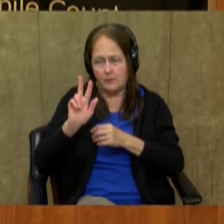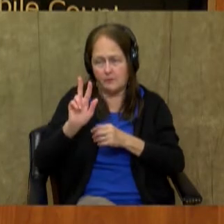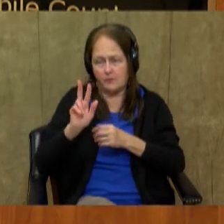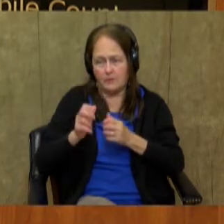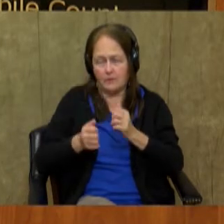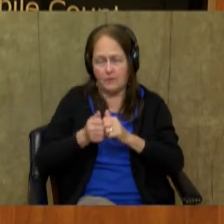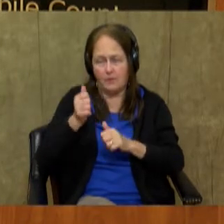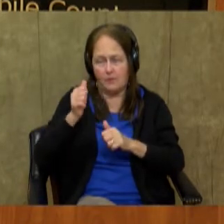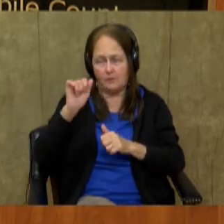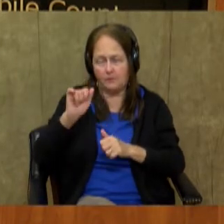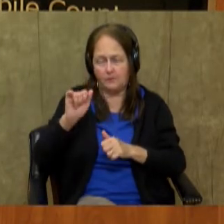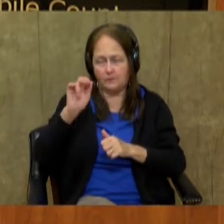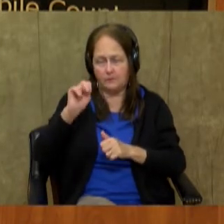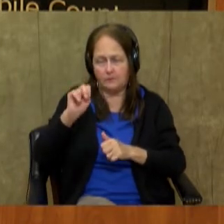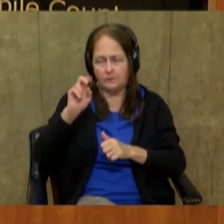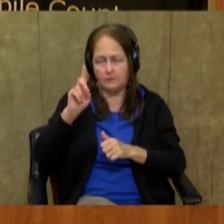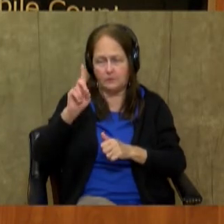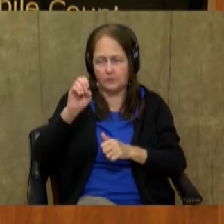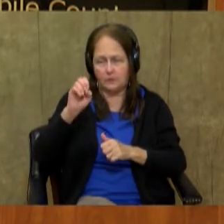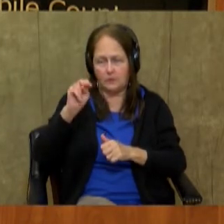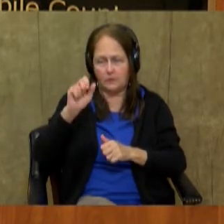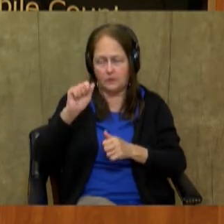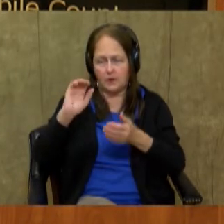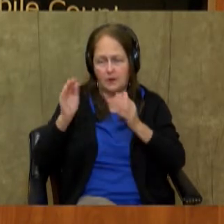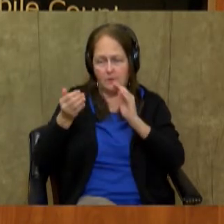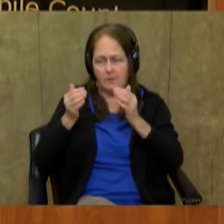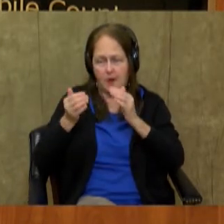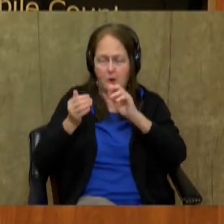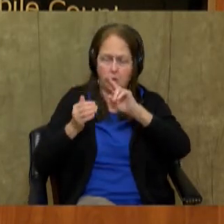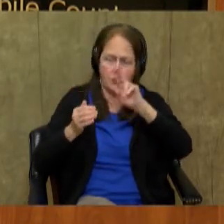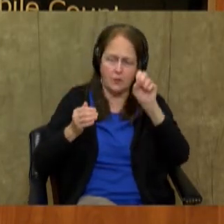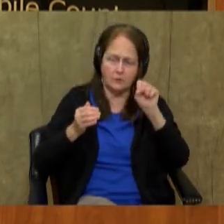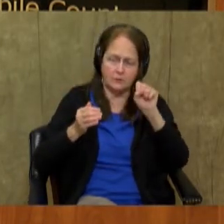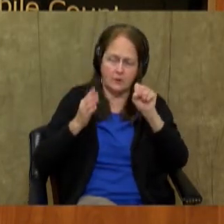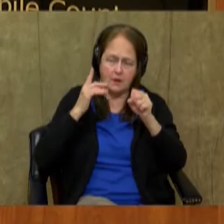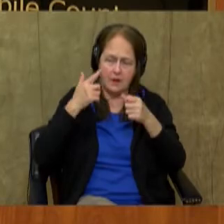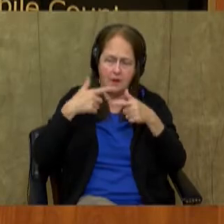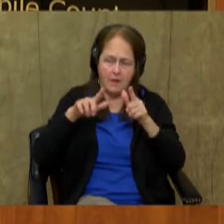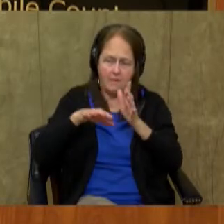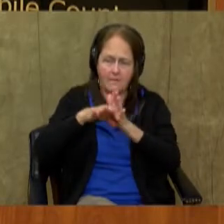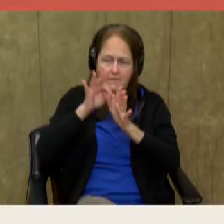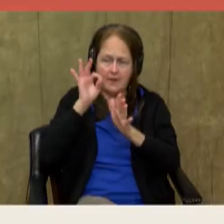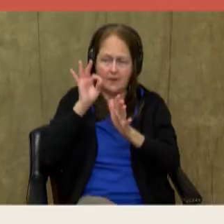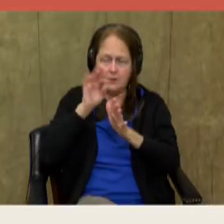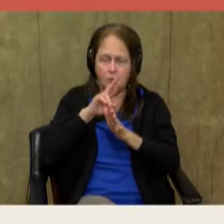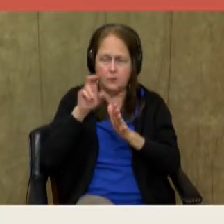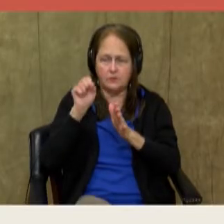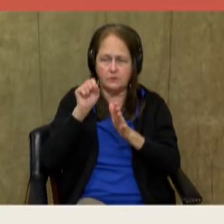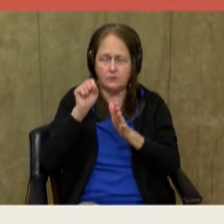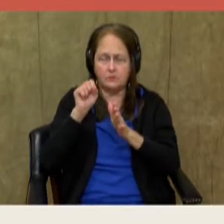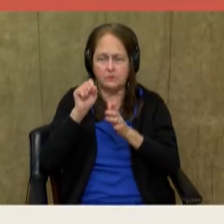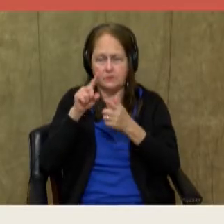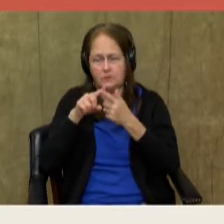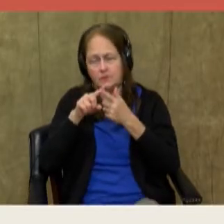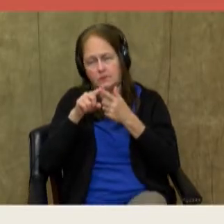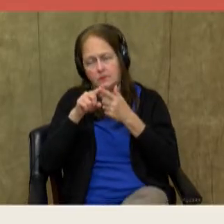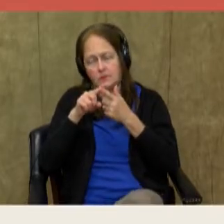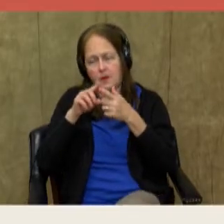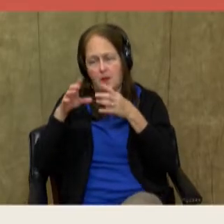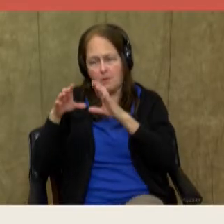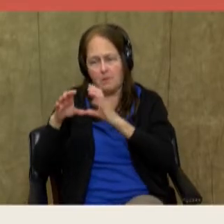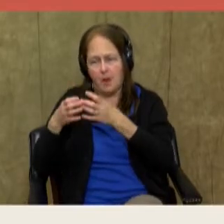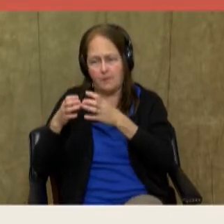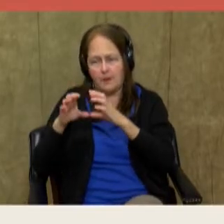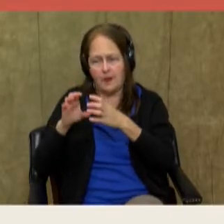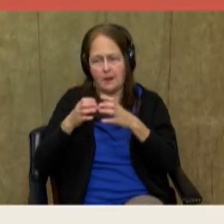this. How does Indonesia compare to the United States? Well, let's find the United States down there. In terms of